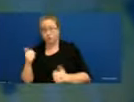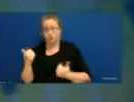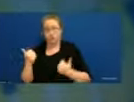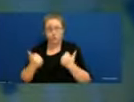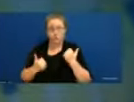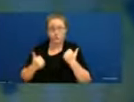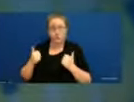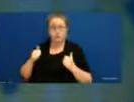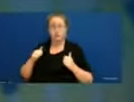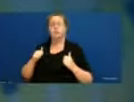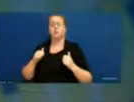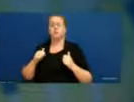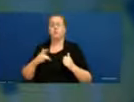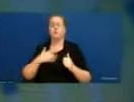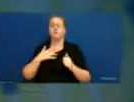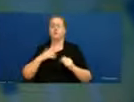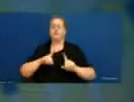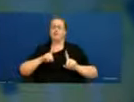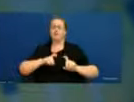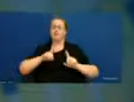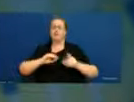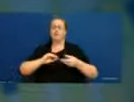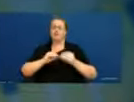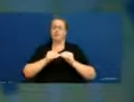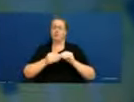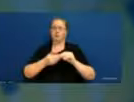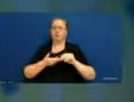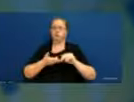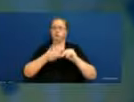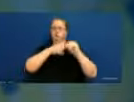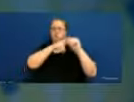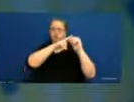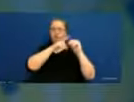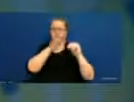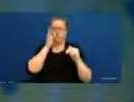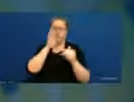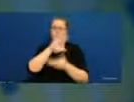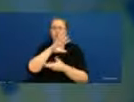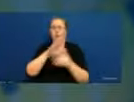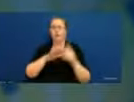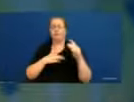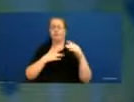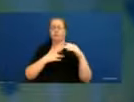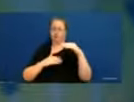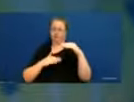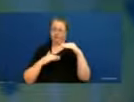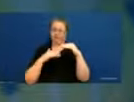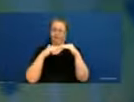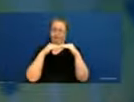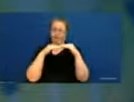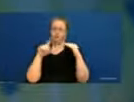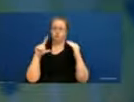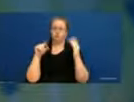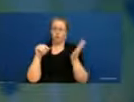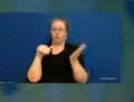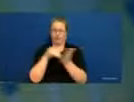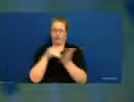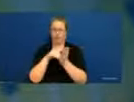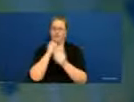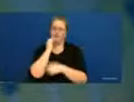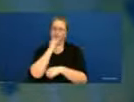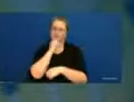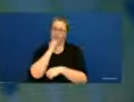we would expect testing to grow, and we are moving to meet that capacity. We expect shortly to meet the 20,000 that